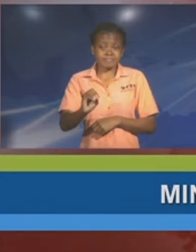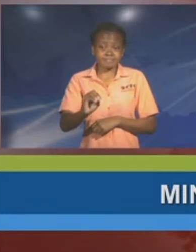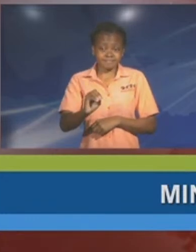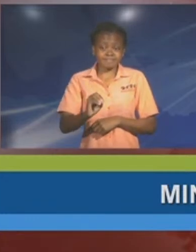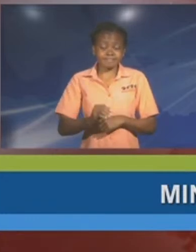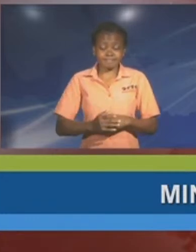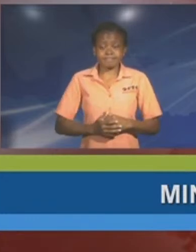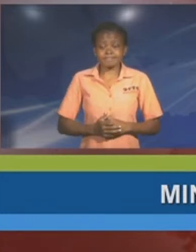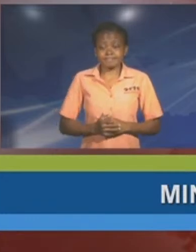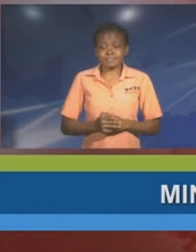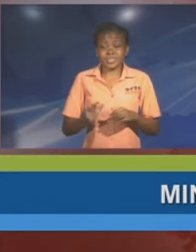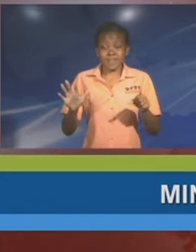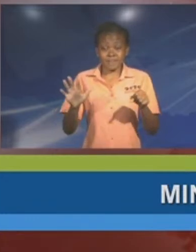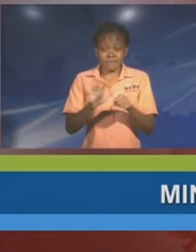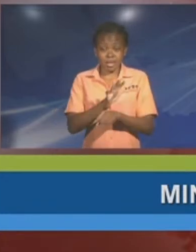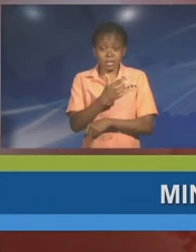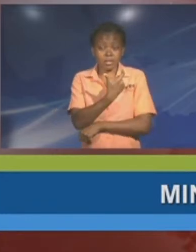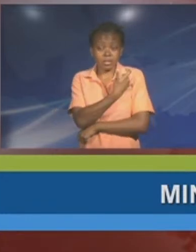fully vaccinated to date